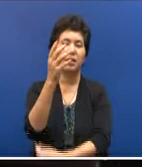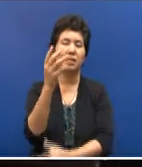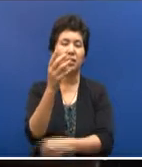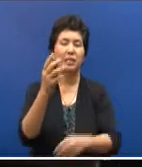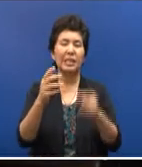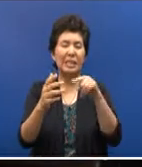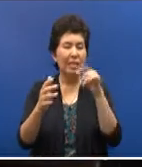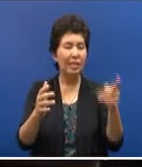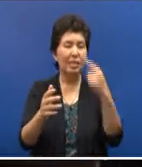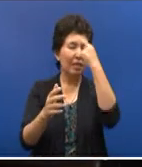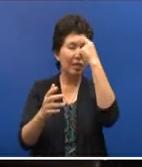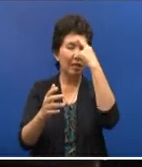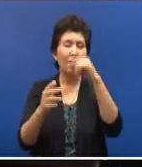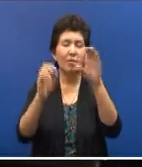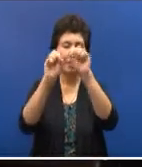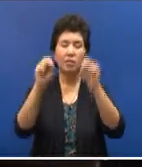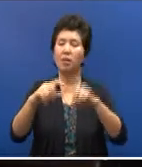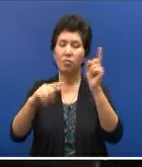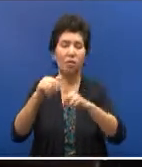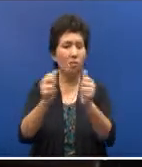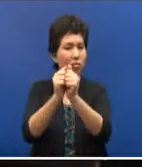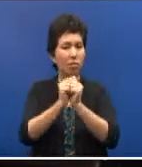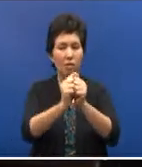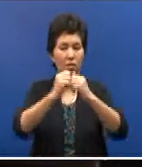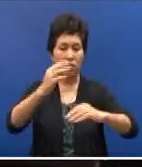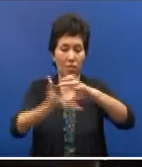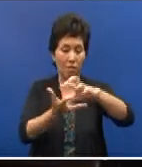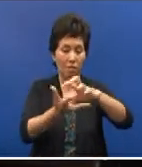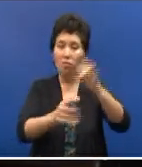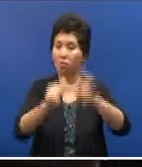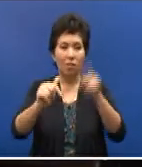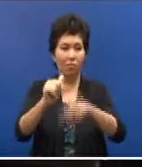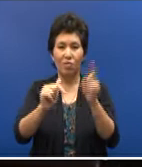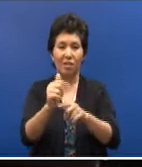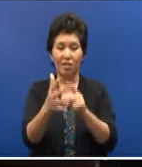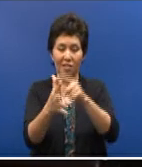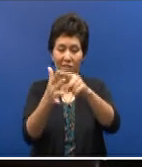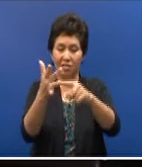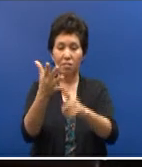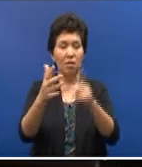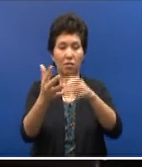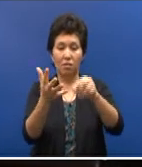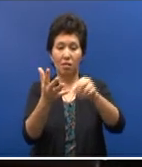their structure, as if they cannot be together with the other social class.